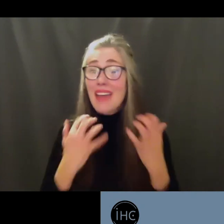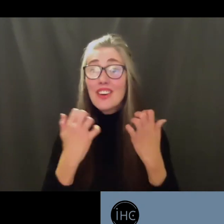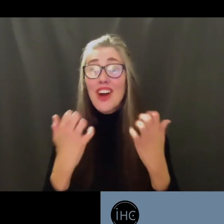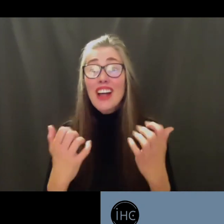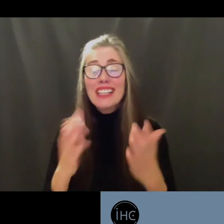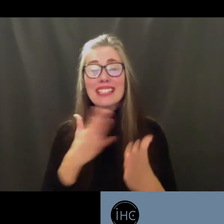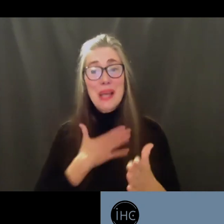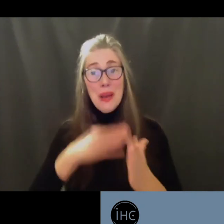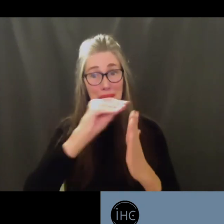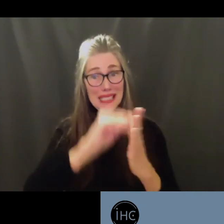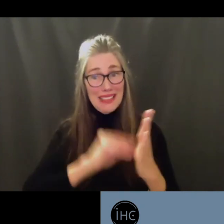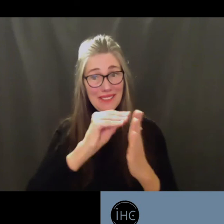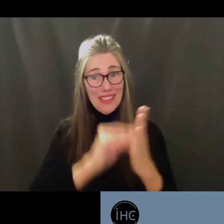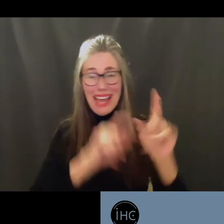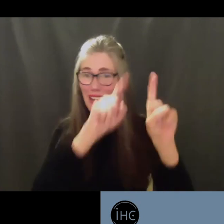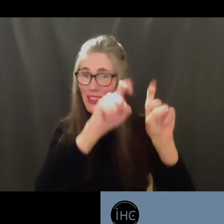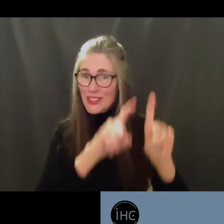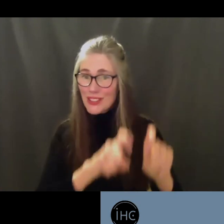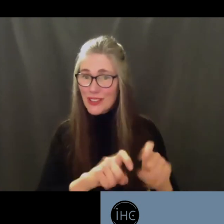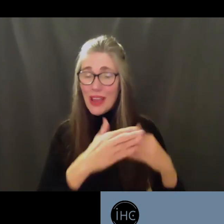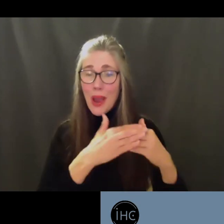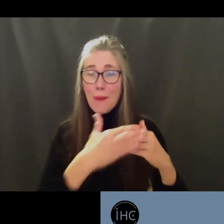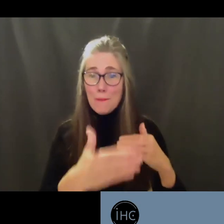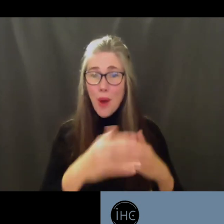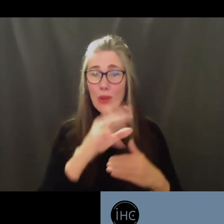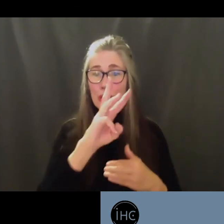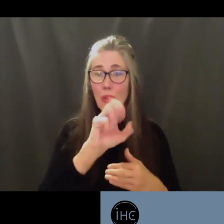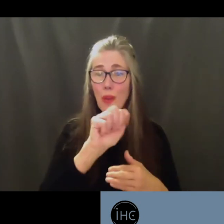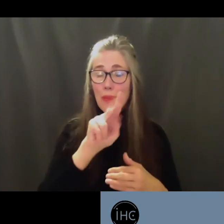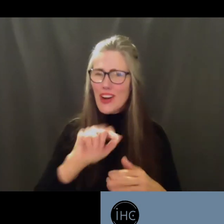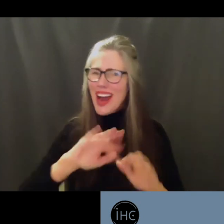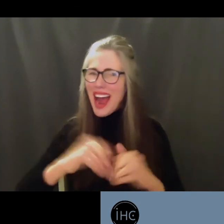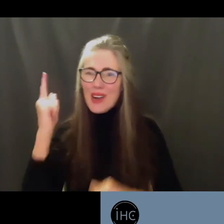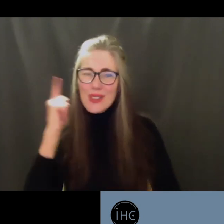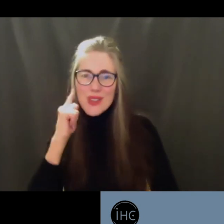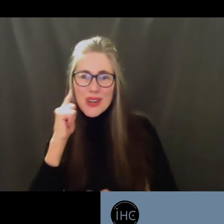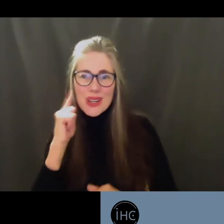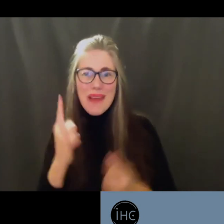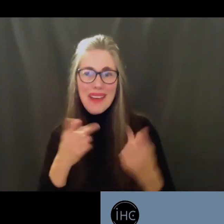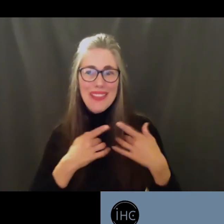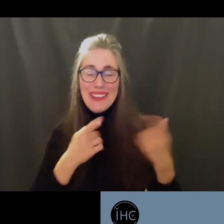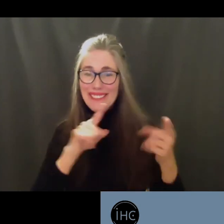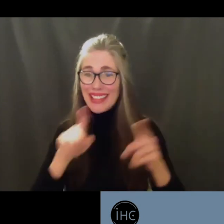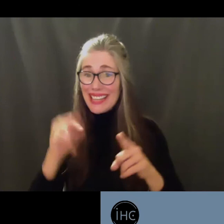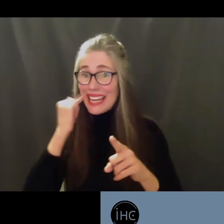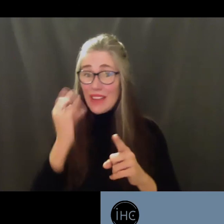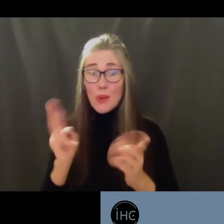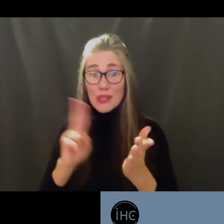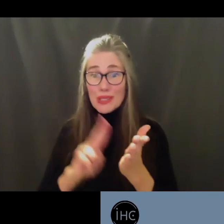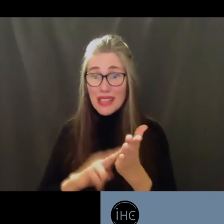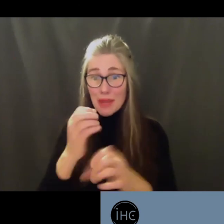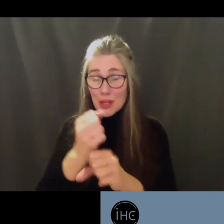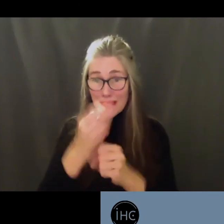fill out the post-webinar survey so we can know how you heard about this wonderful event. And if you'd like to sign up to